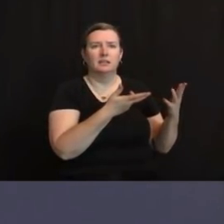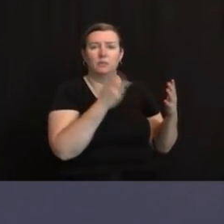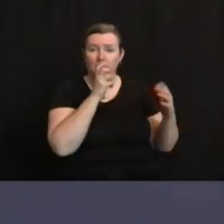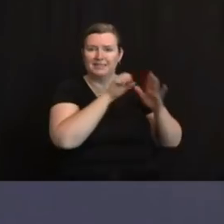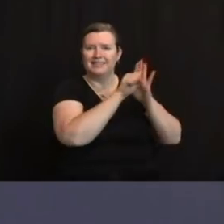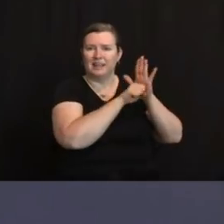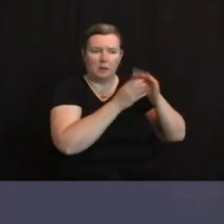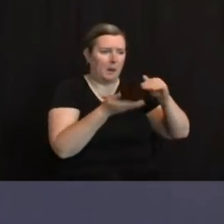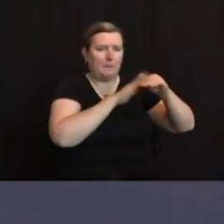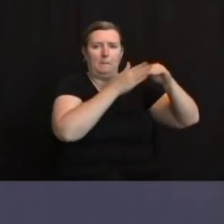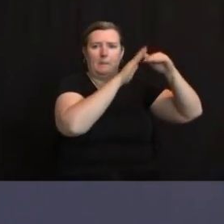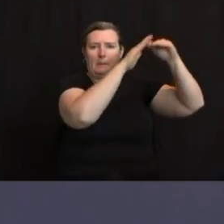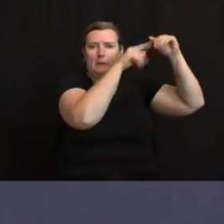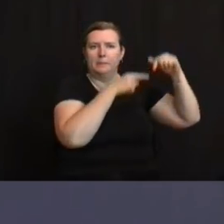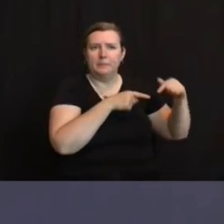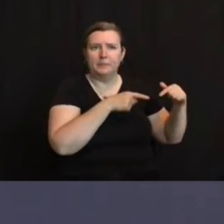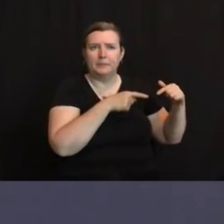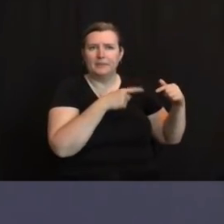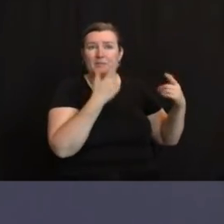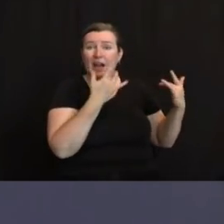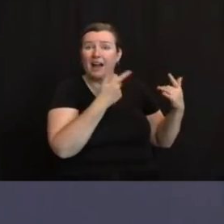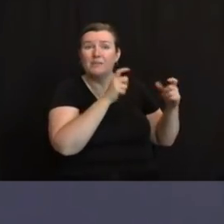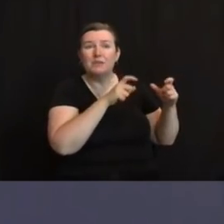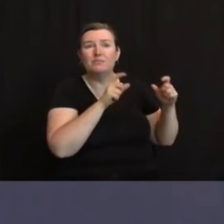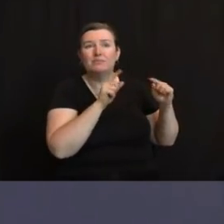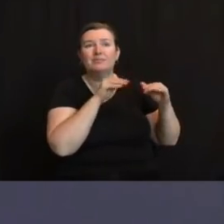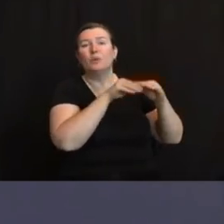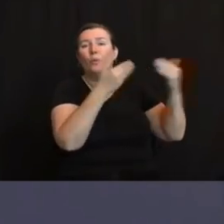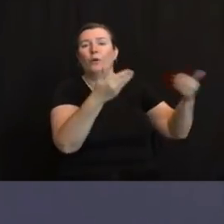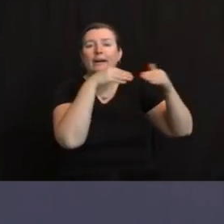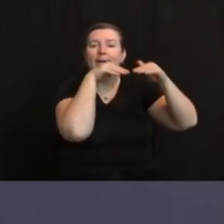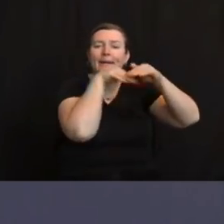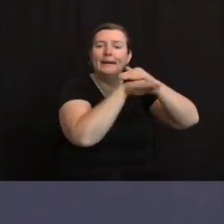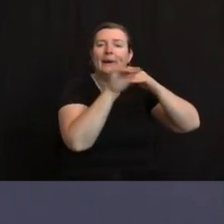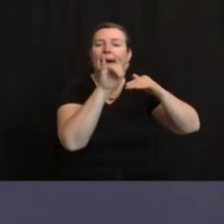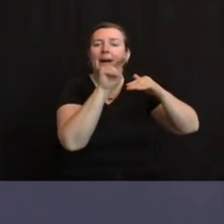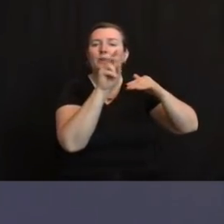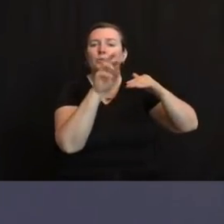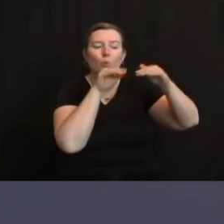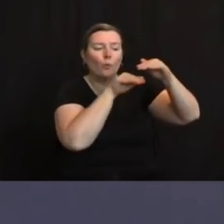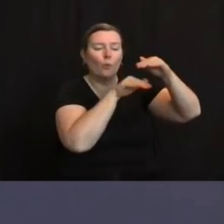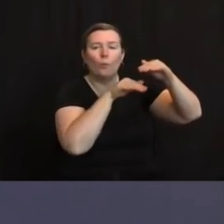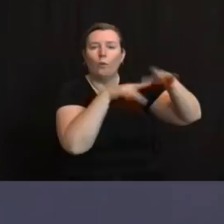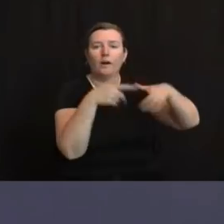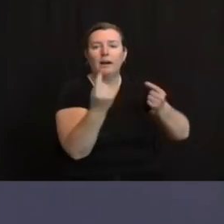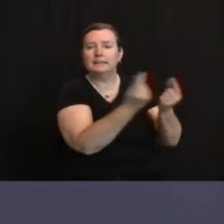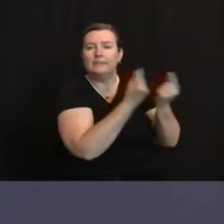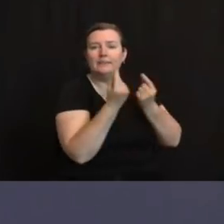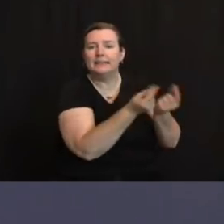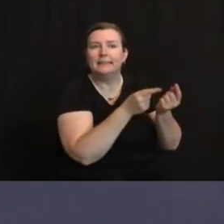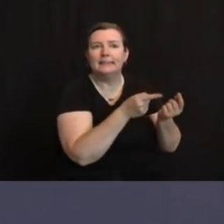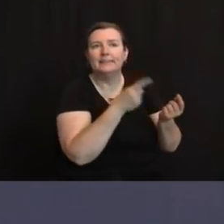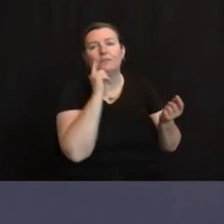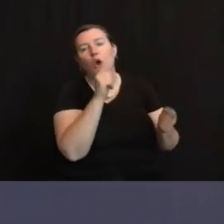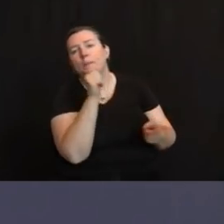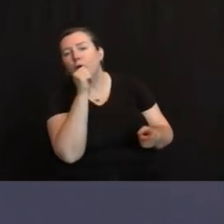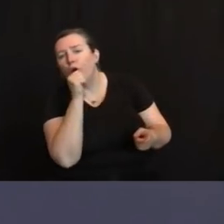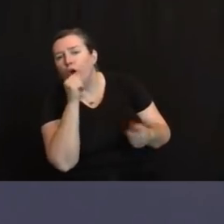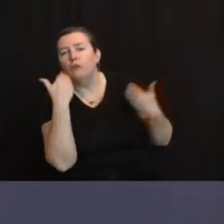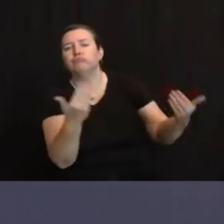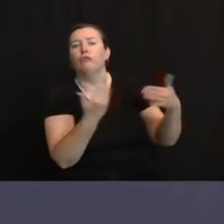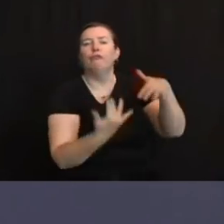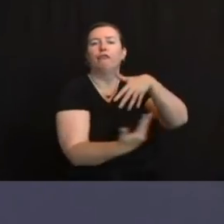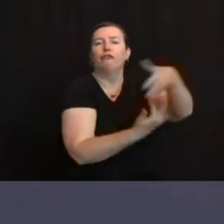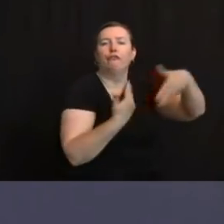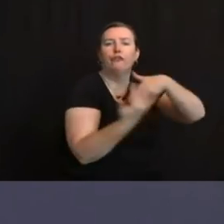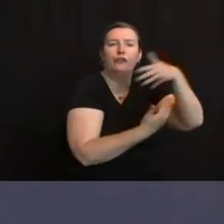overwhelmingly indoor activities. It's just a fact. So it's the bar, it's the health club,